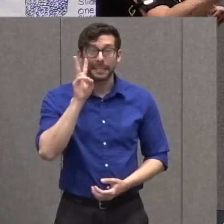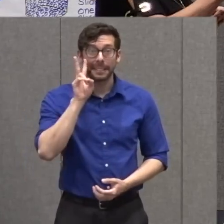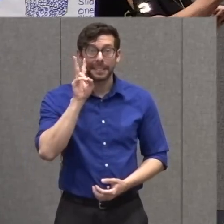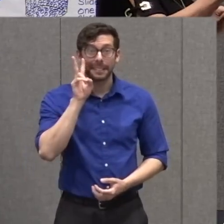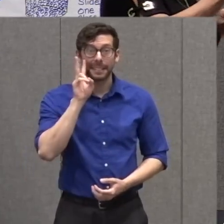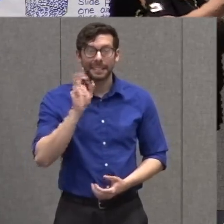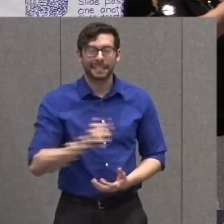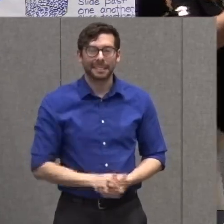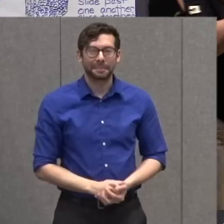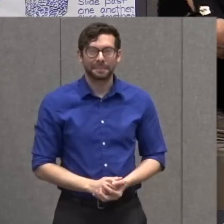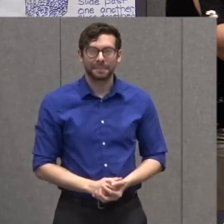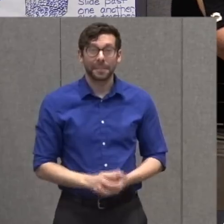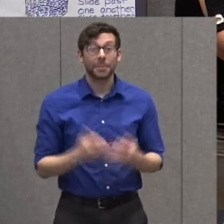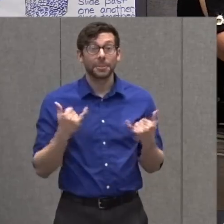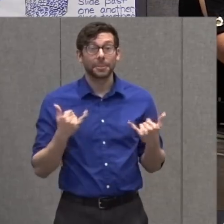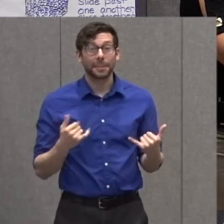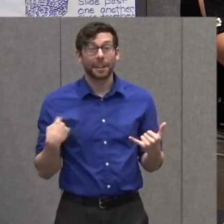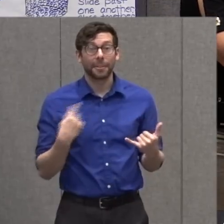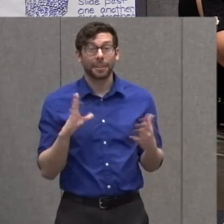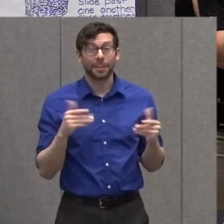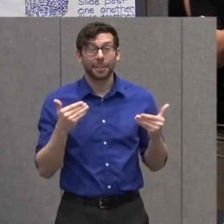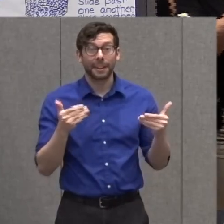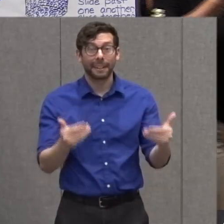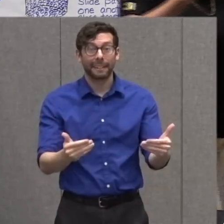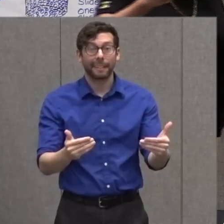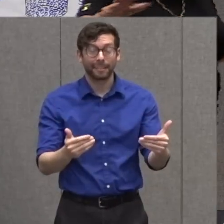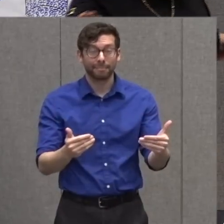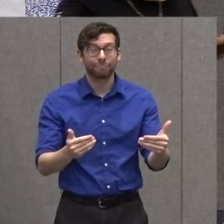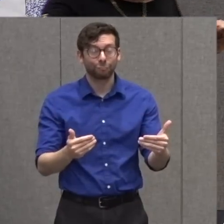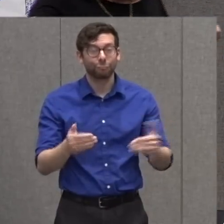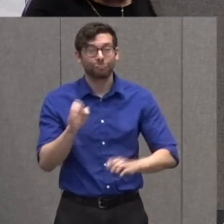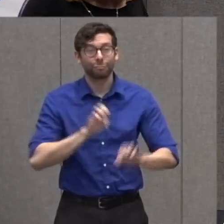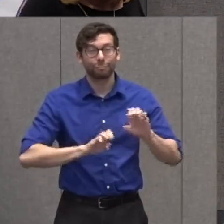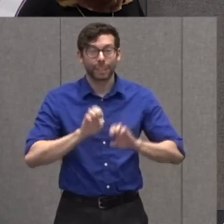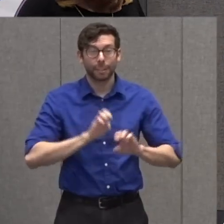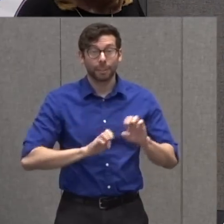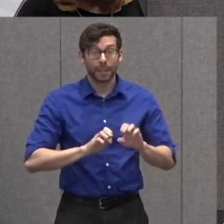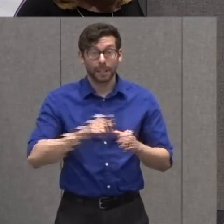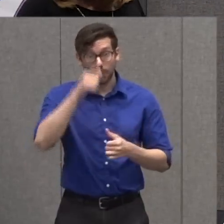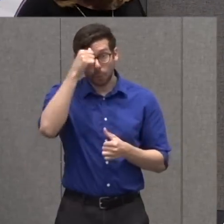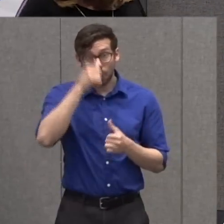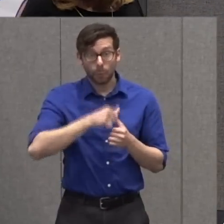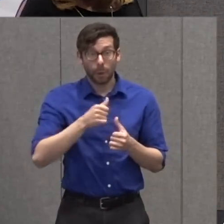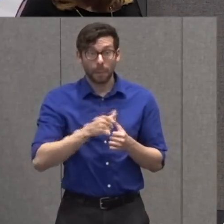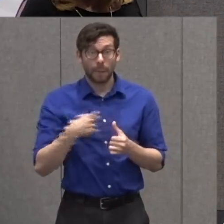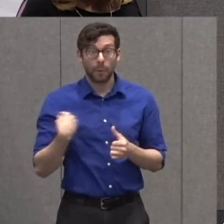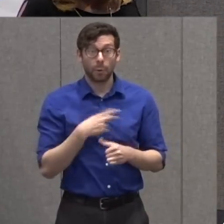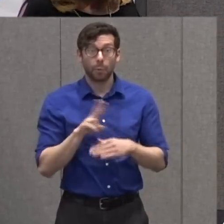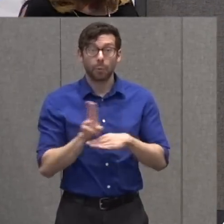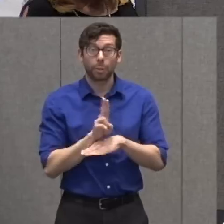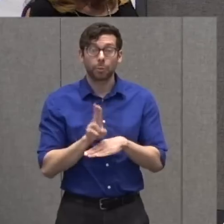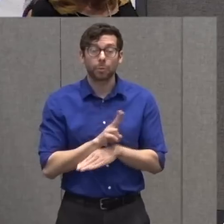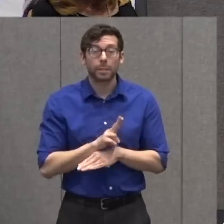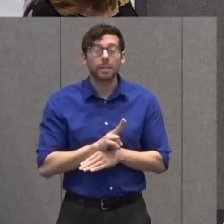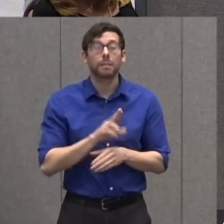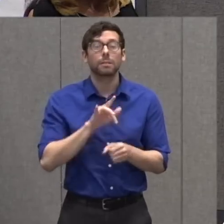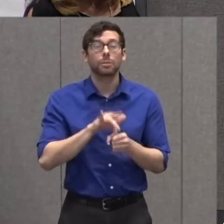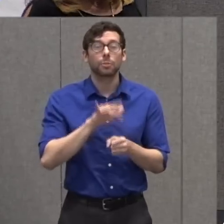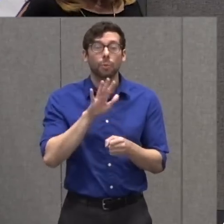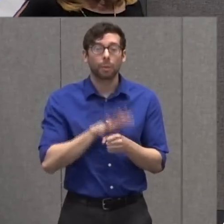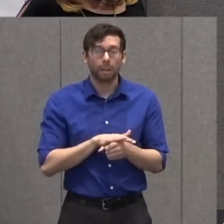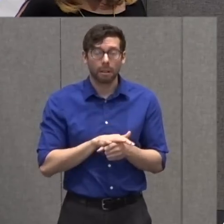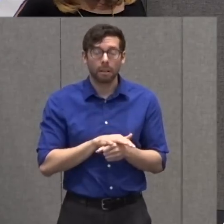and do the Okay. procedure I'm again. going to go over there. This Okay, remember that our materials are soda, a